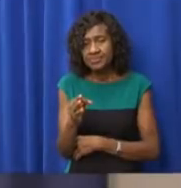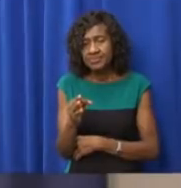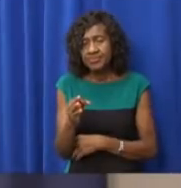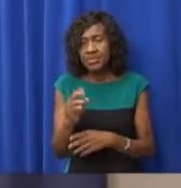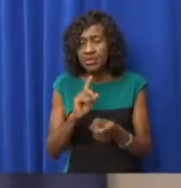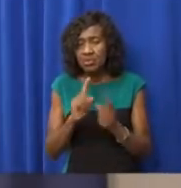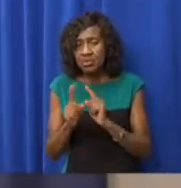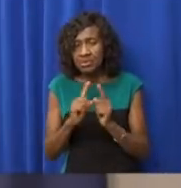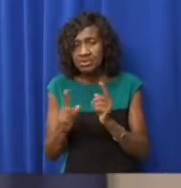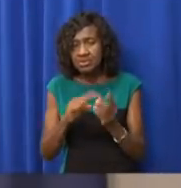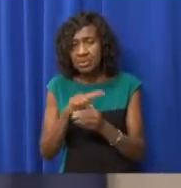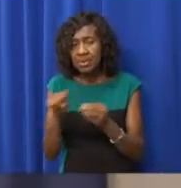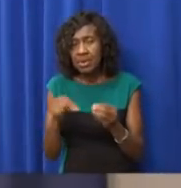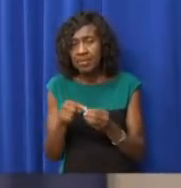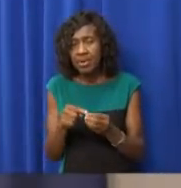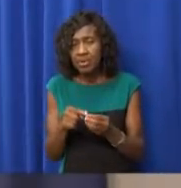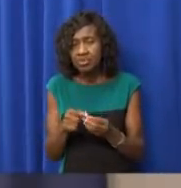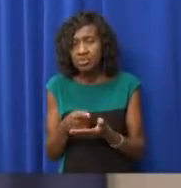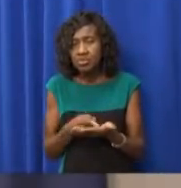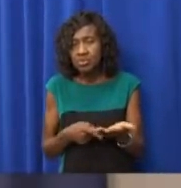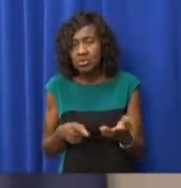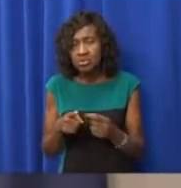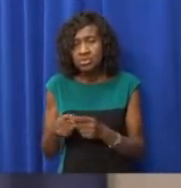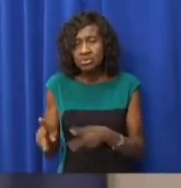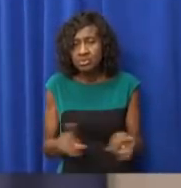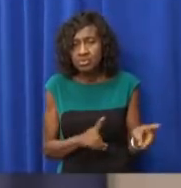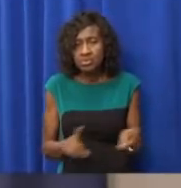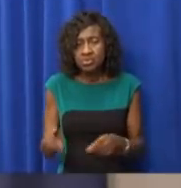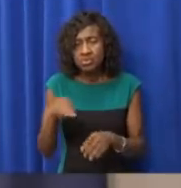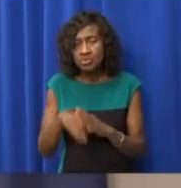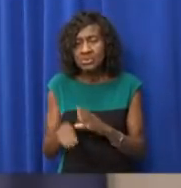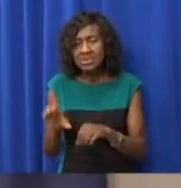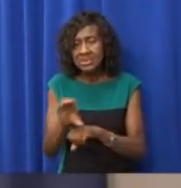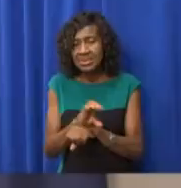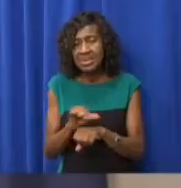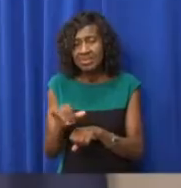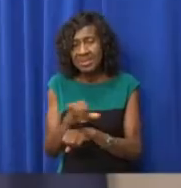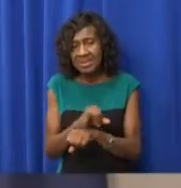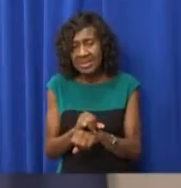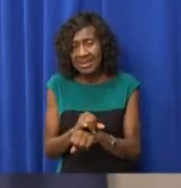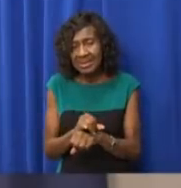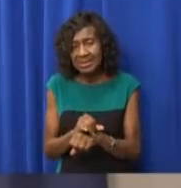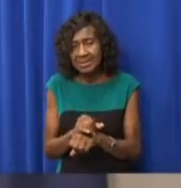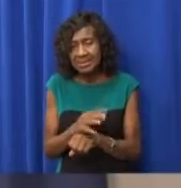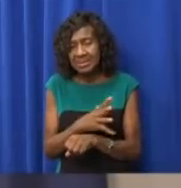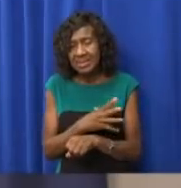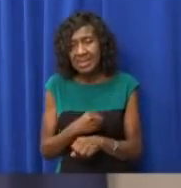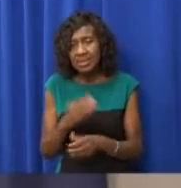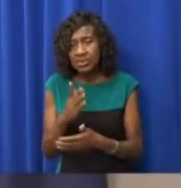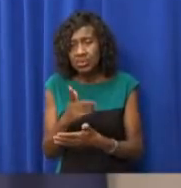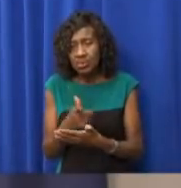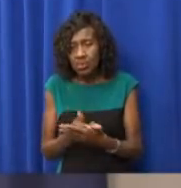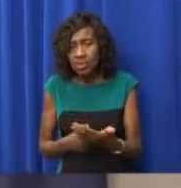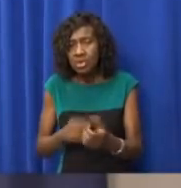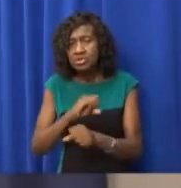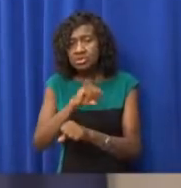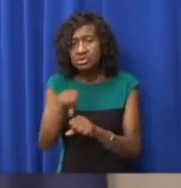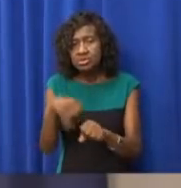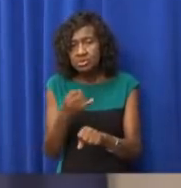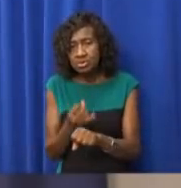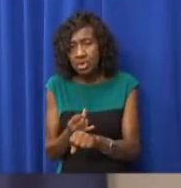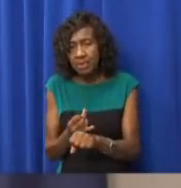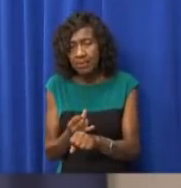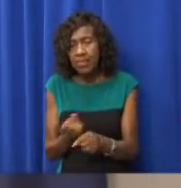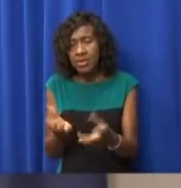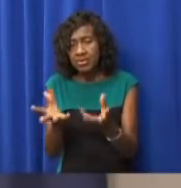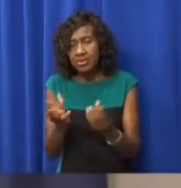about where we want to take Cayman and what industries we want to get our people trained